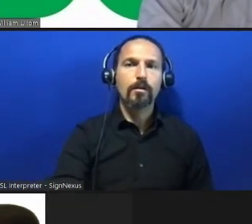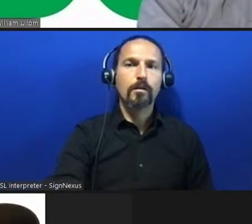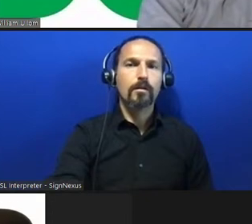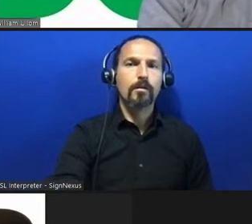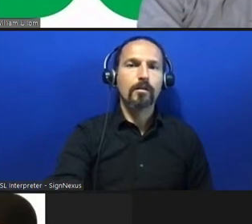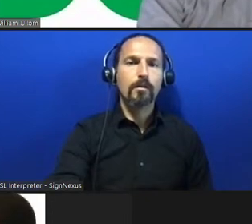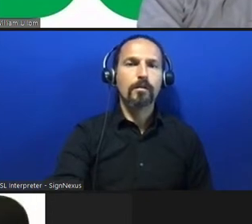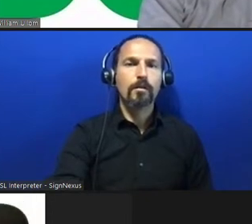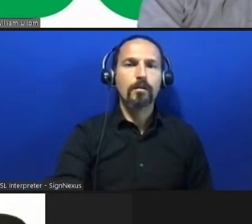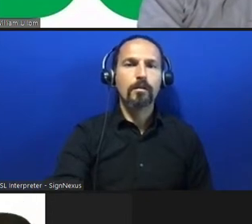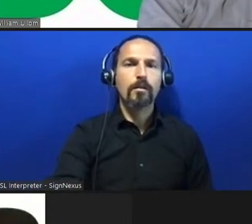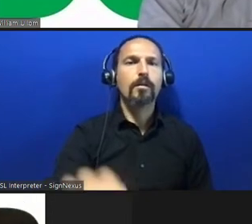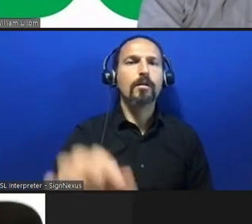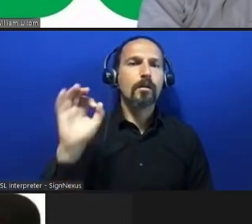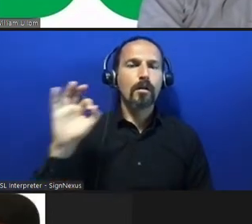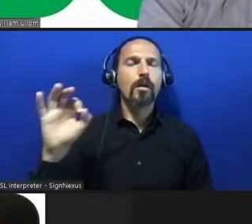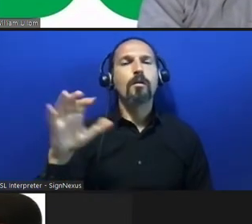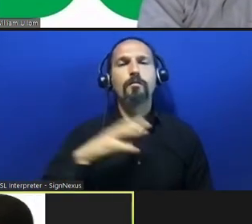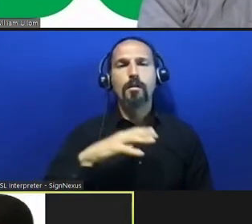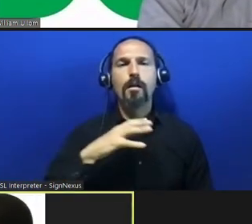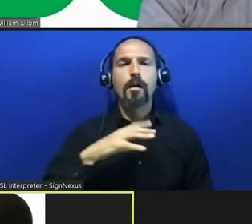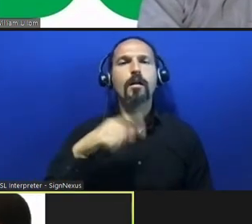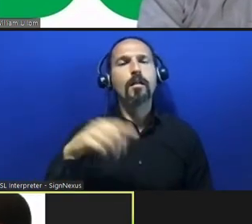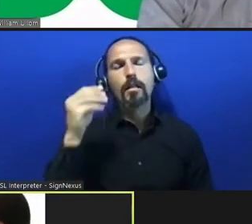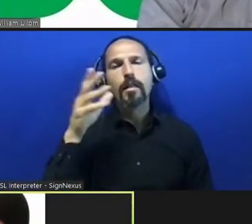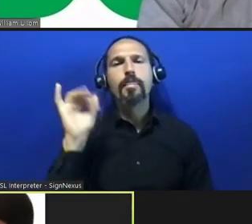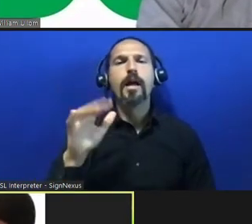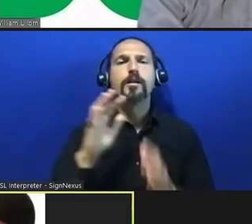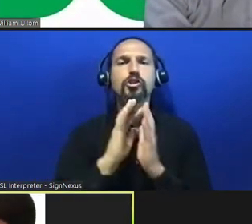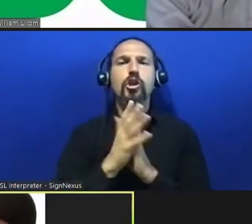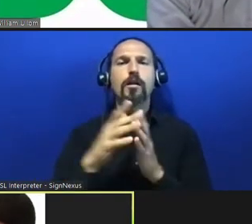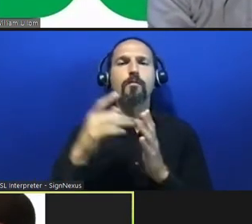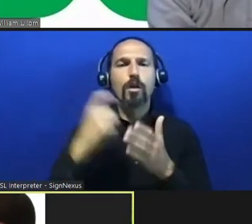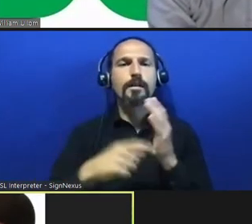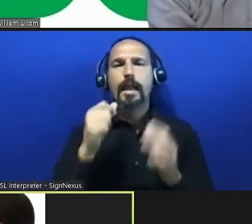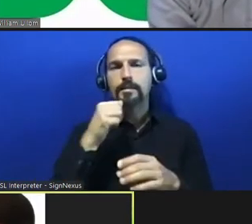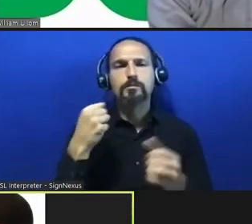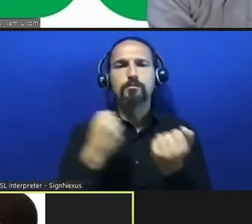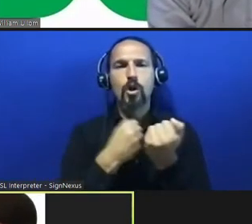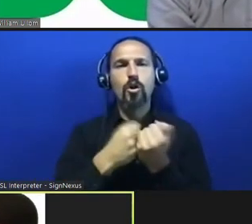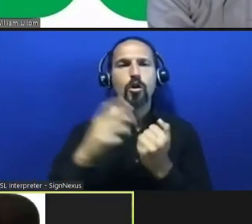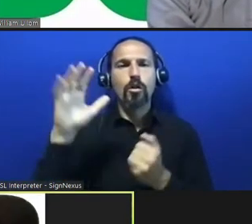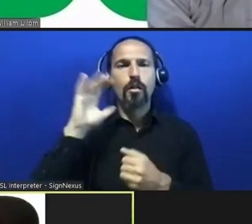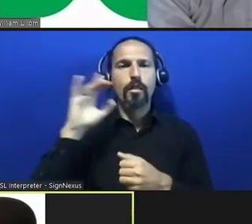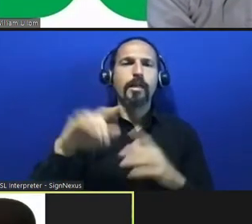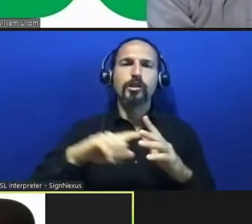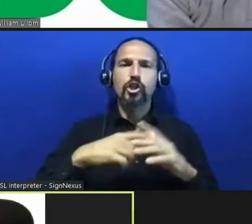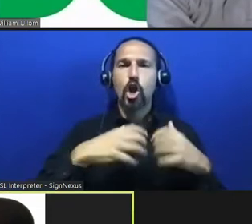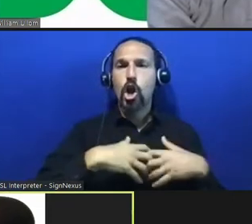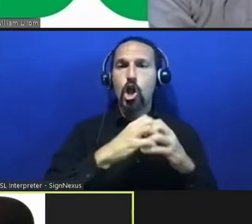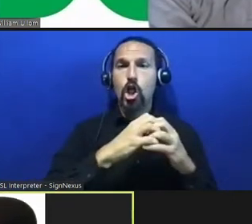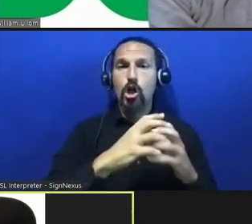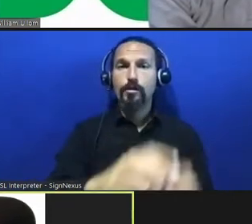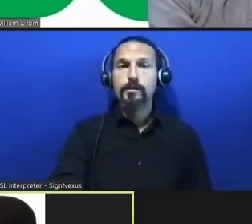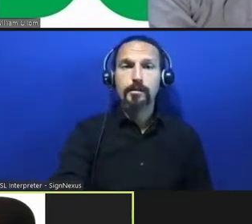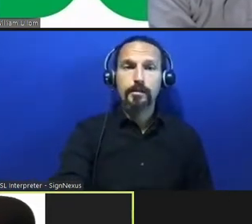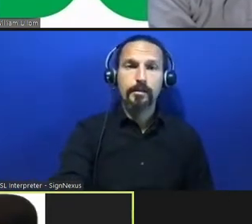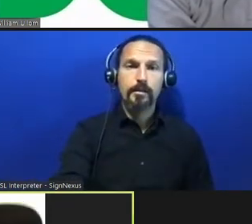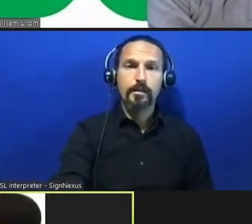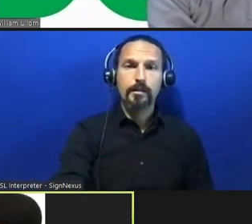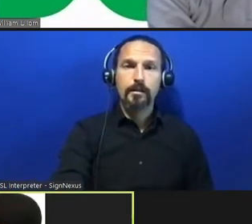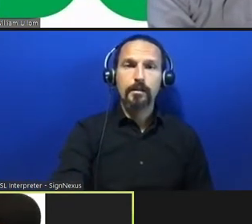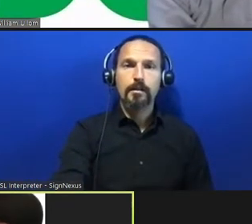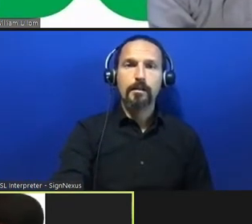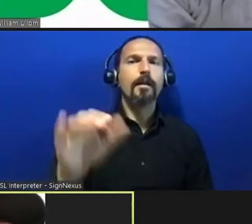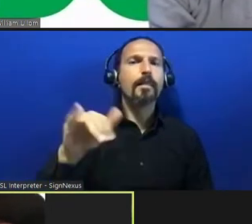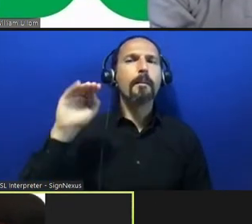all right look congestion pricing was never supported when it was first launched back when Mike